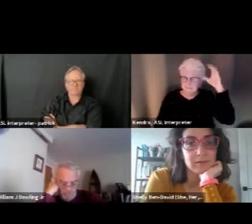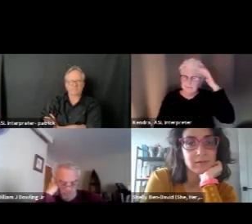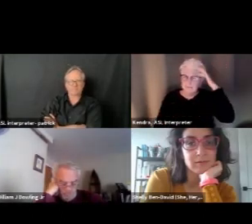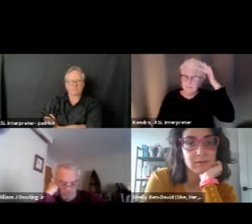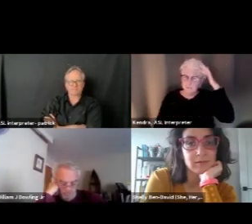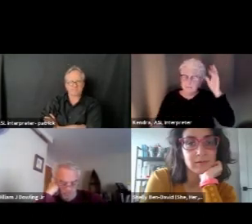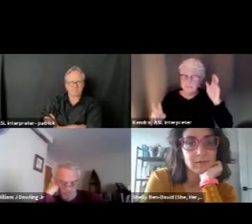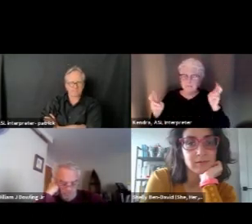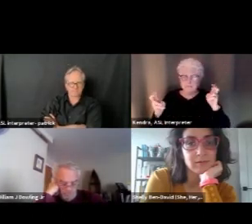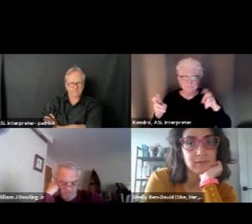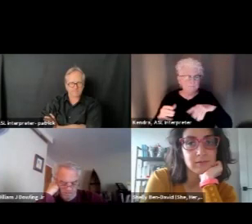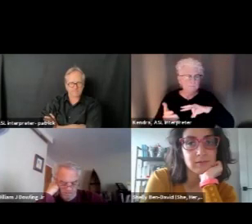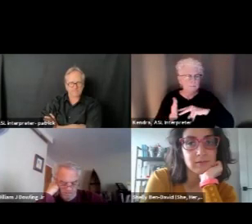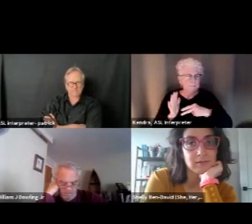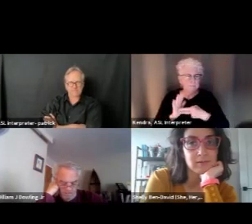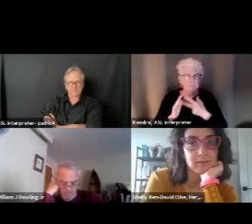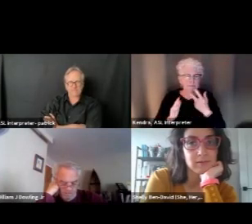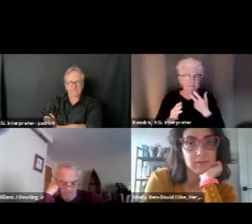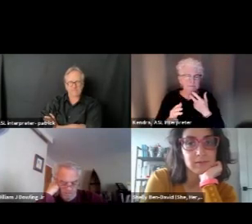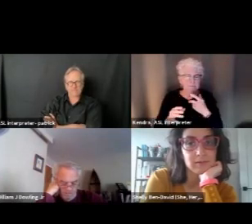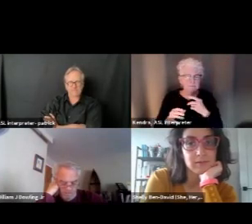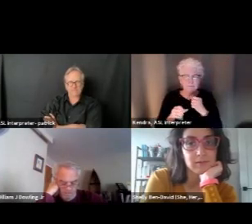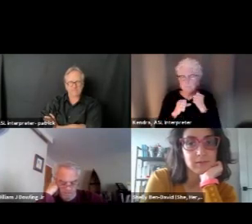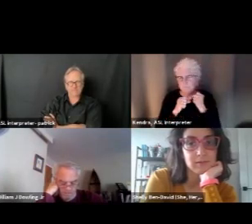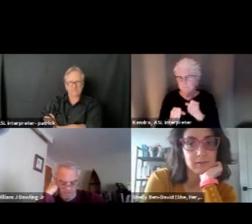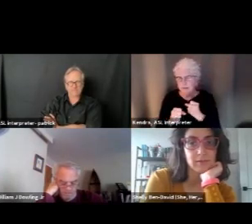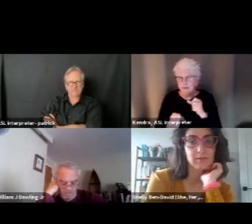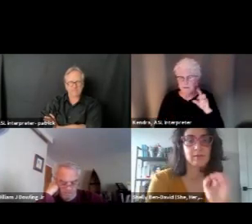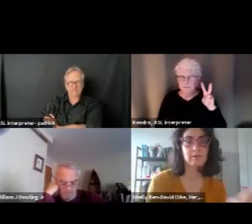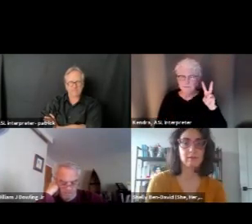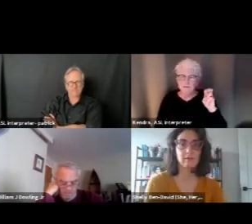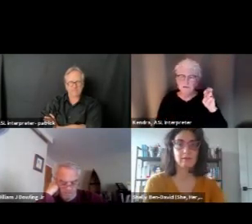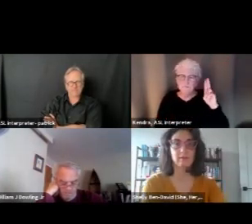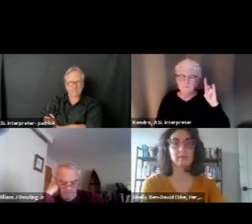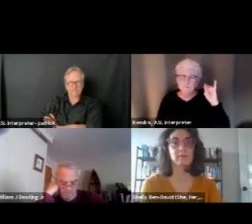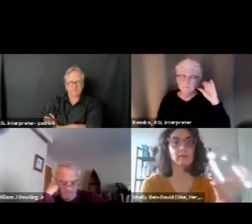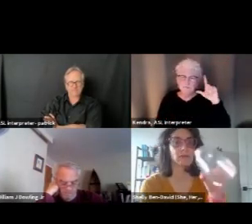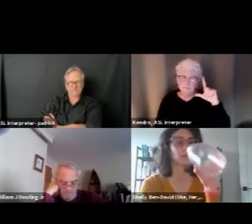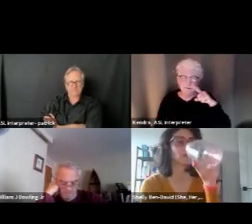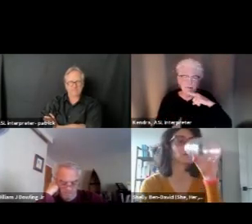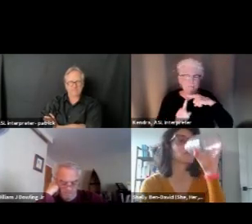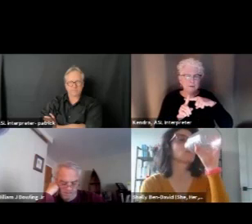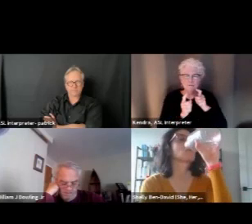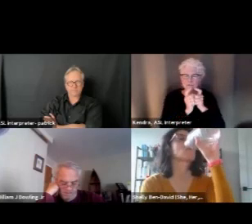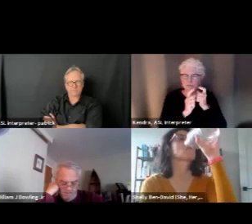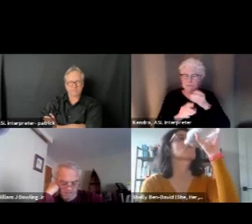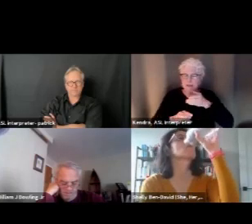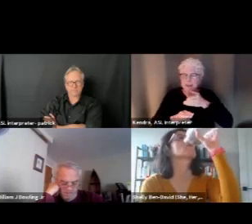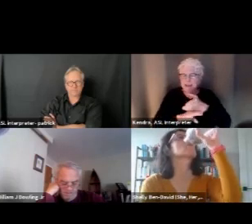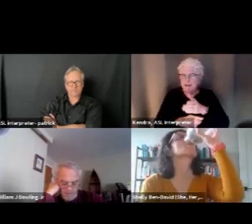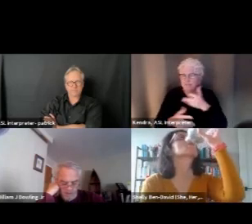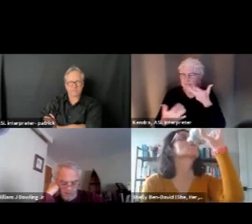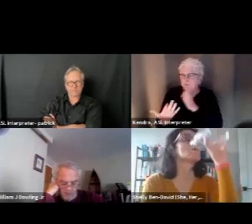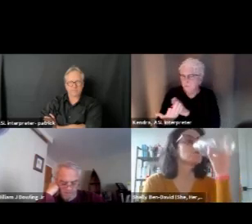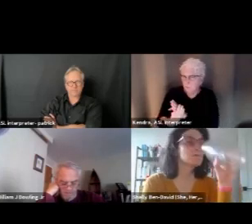to the profound, veridical, positive changes that follow an intense struggle with a